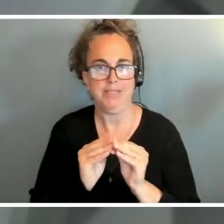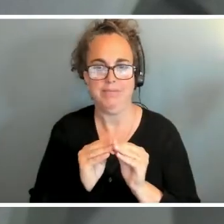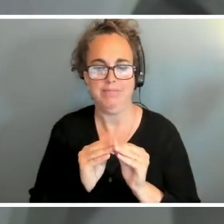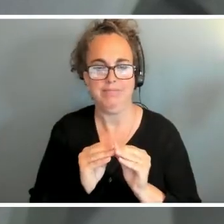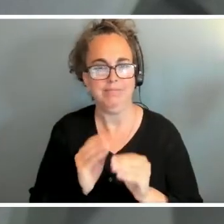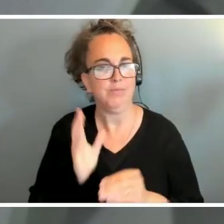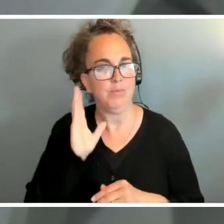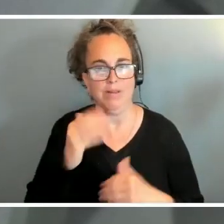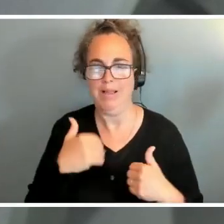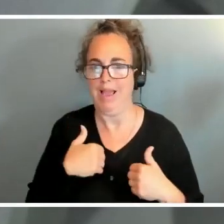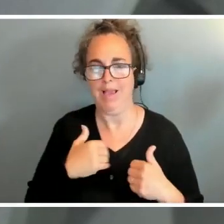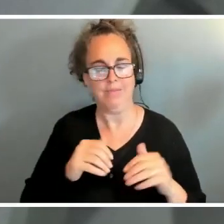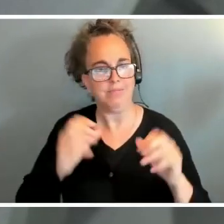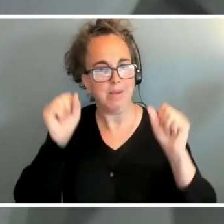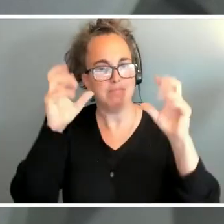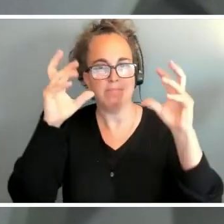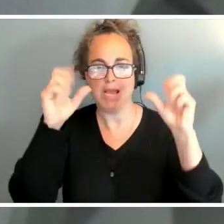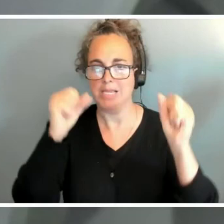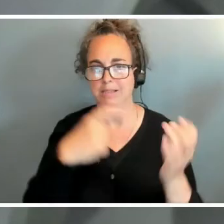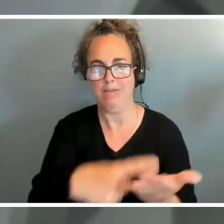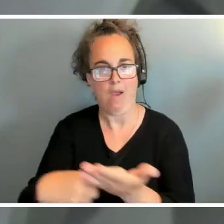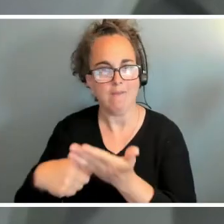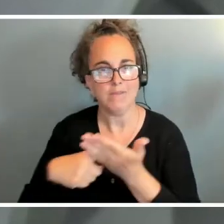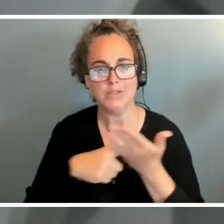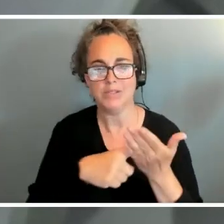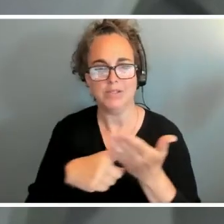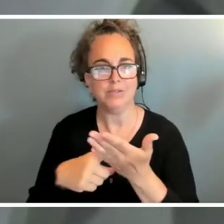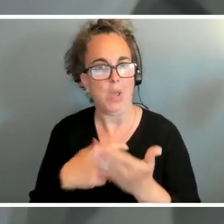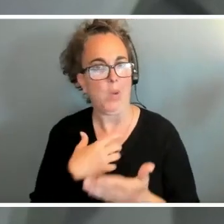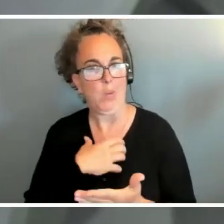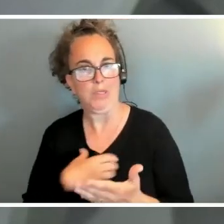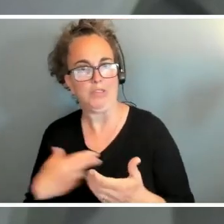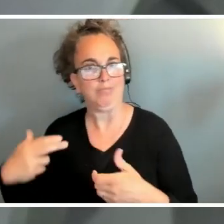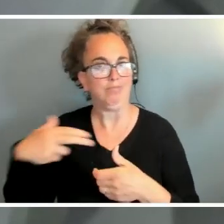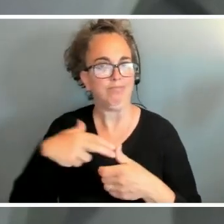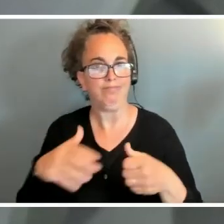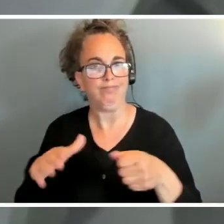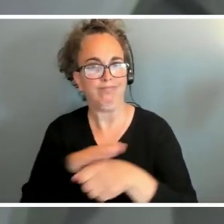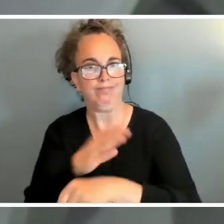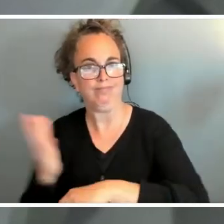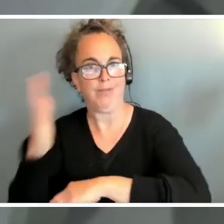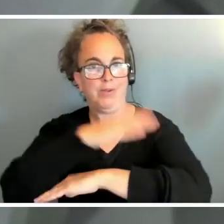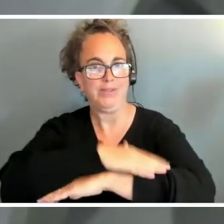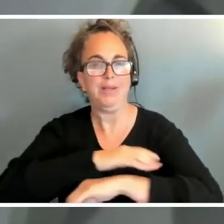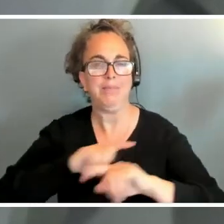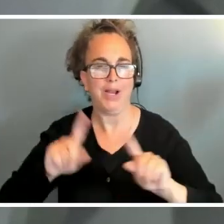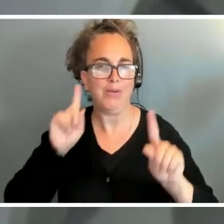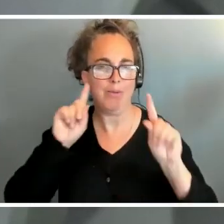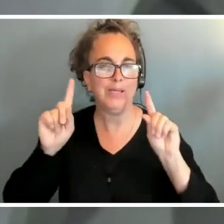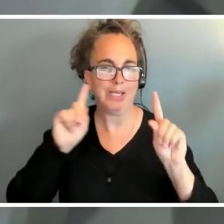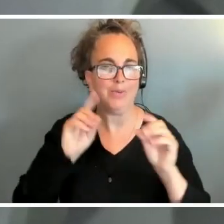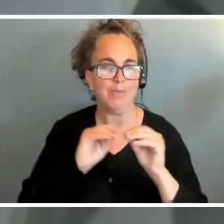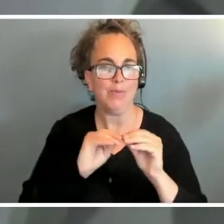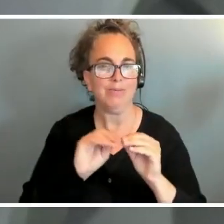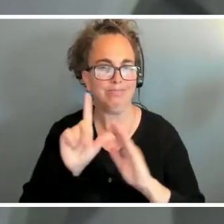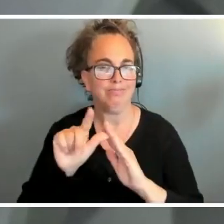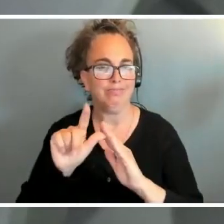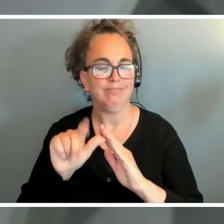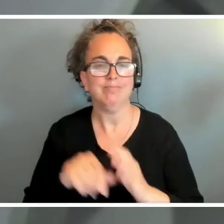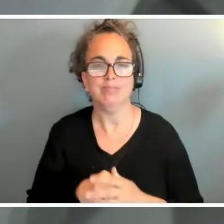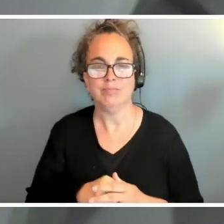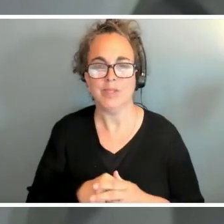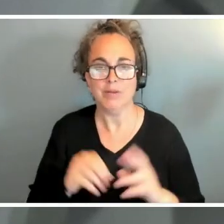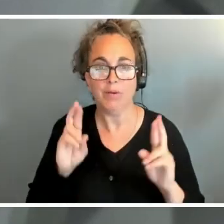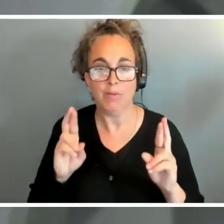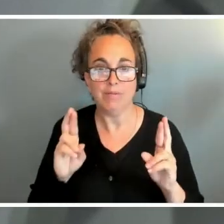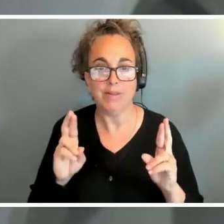have amazing conversations. I wish I could be part of it, but I know I'll hear about the outcomes. And my hope